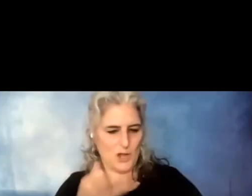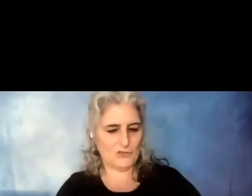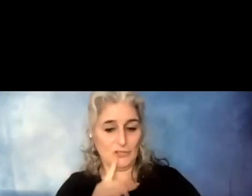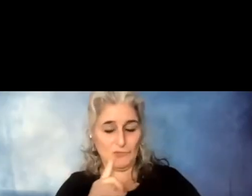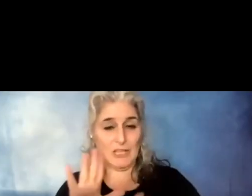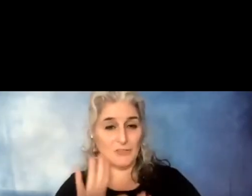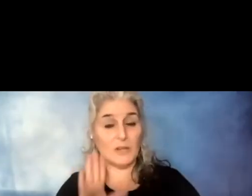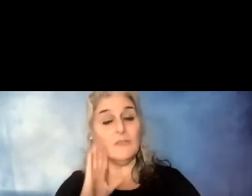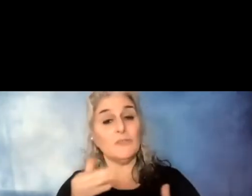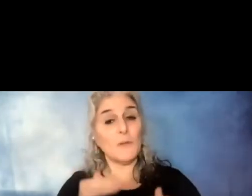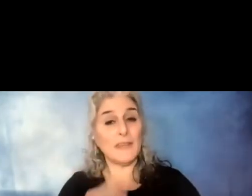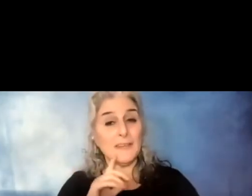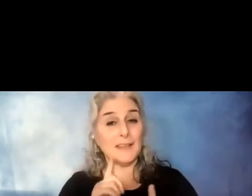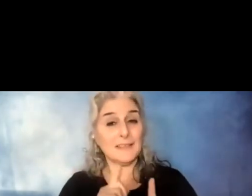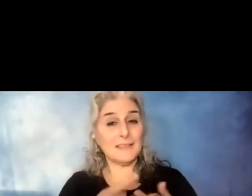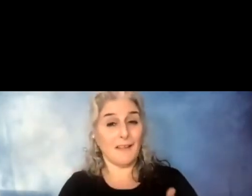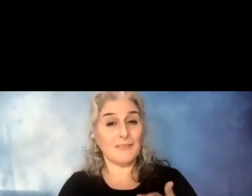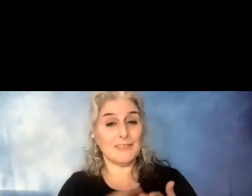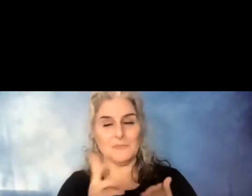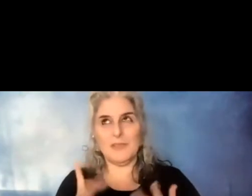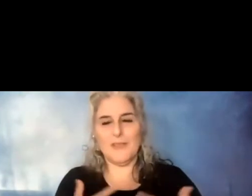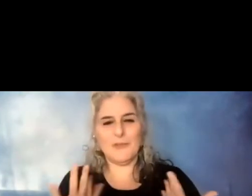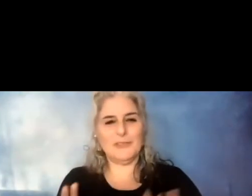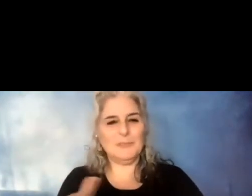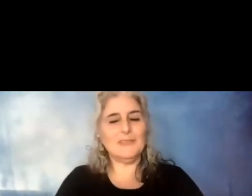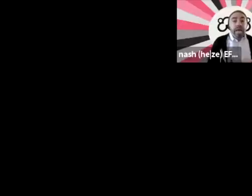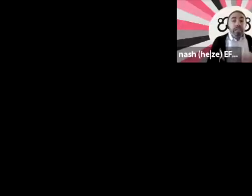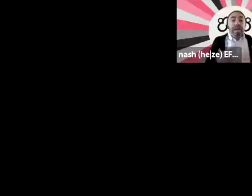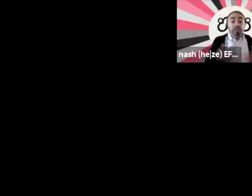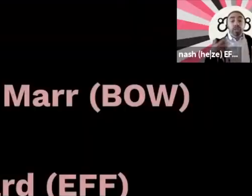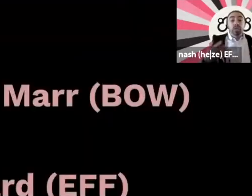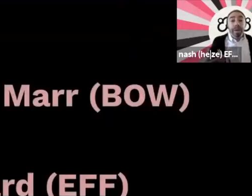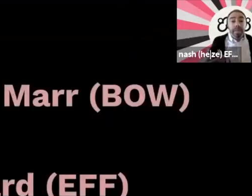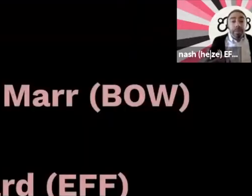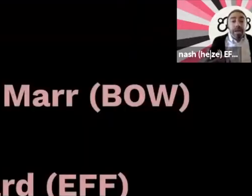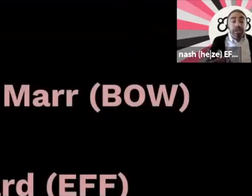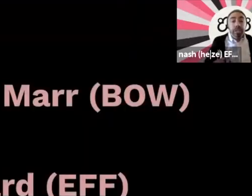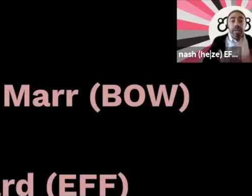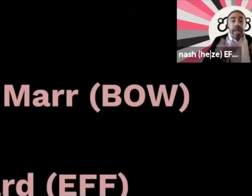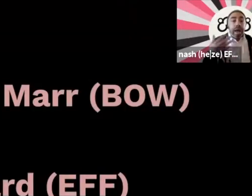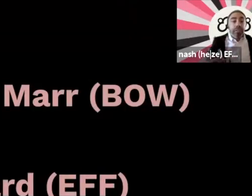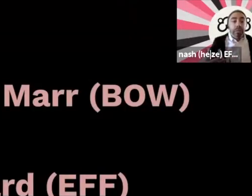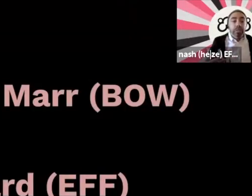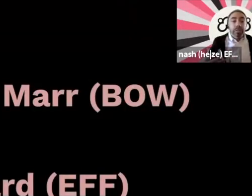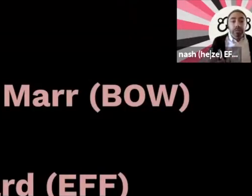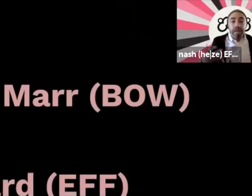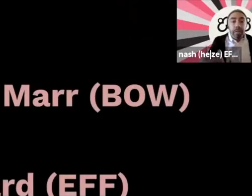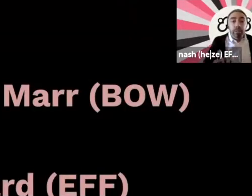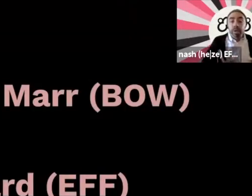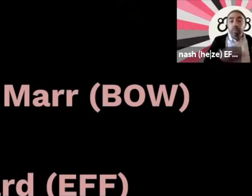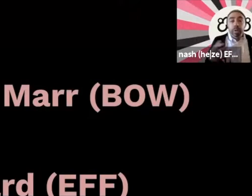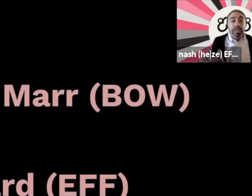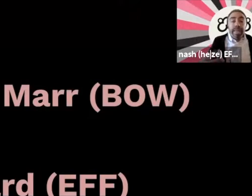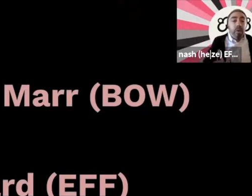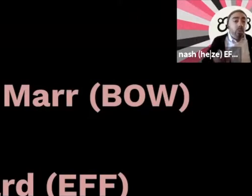this next conversation, I'm super happy to be joined by members of Veil Machine and Kink Out, and to kind of really talk about that project and how it's developed